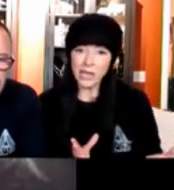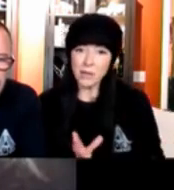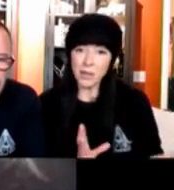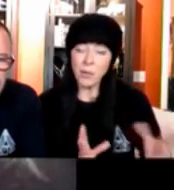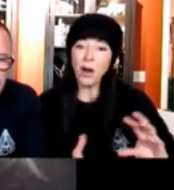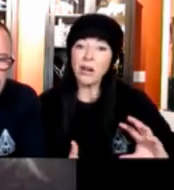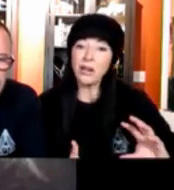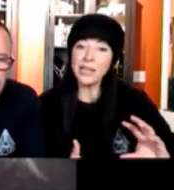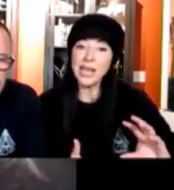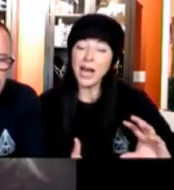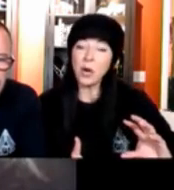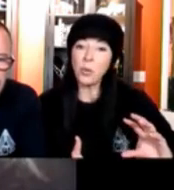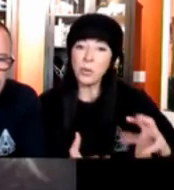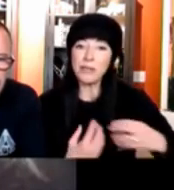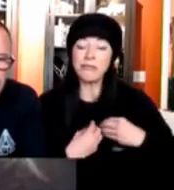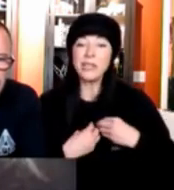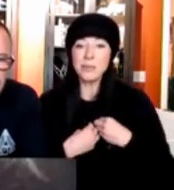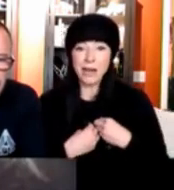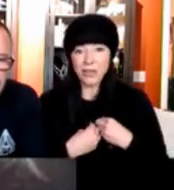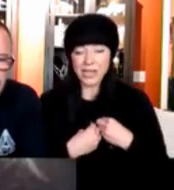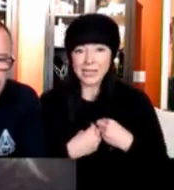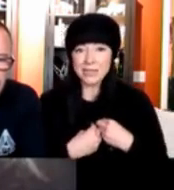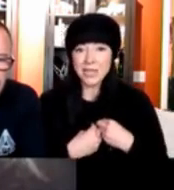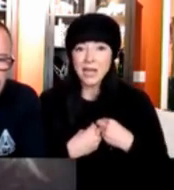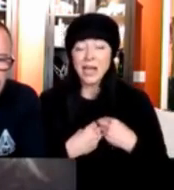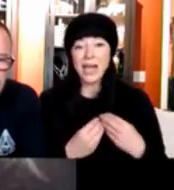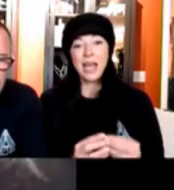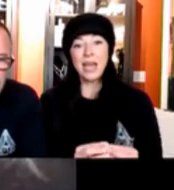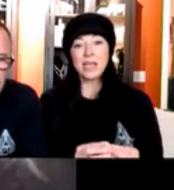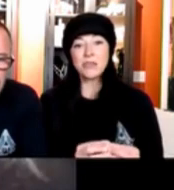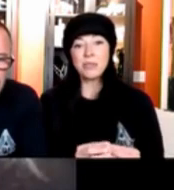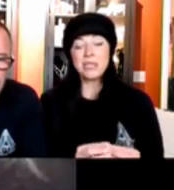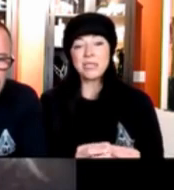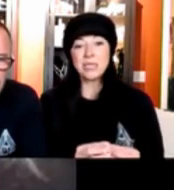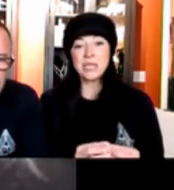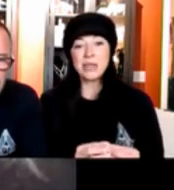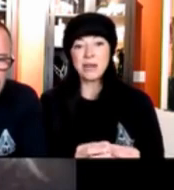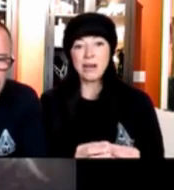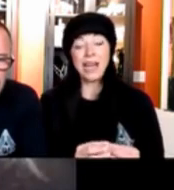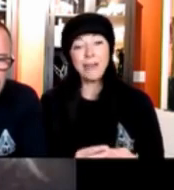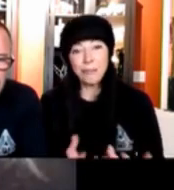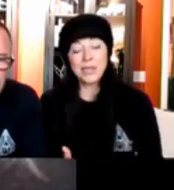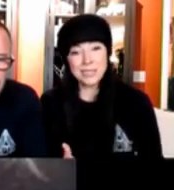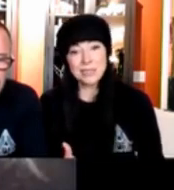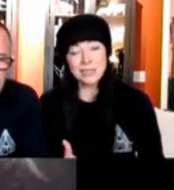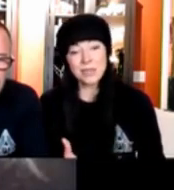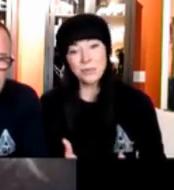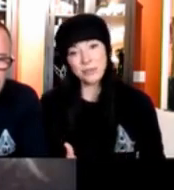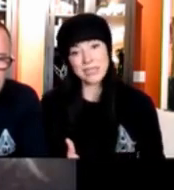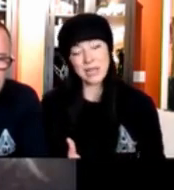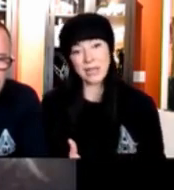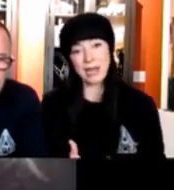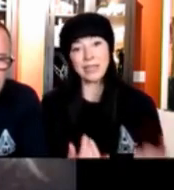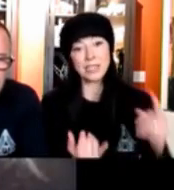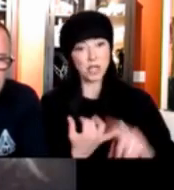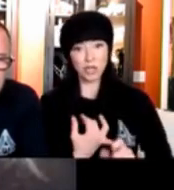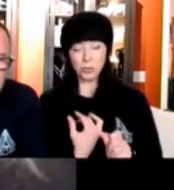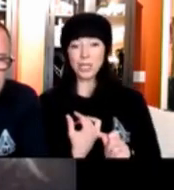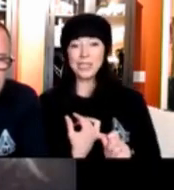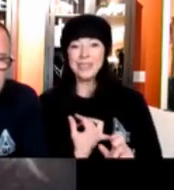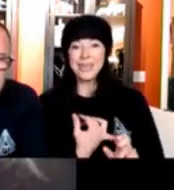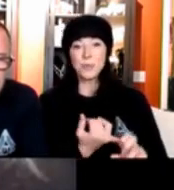movies play a big part in how we feel about things. And recently there have been some movies coming out,